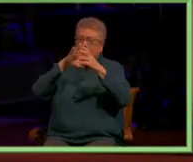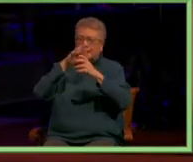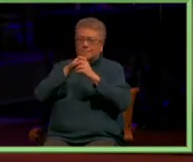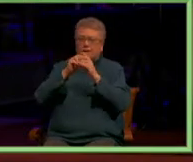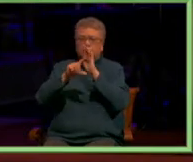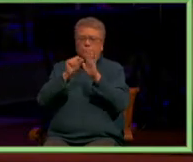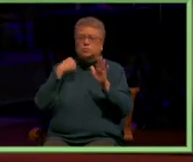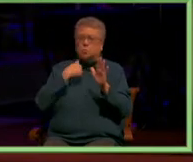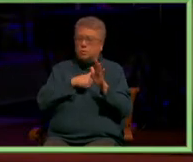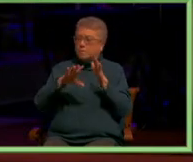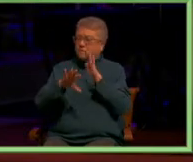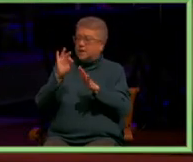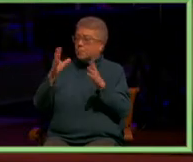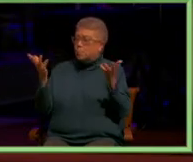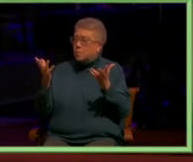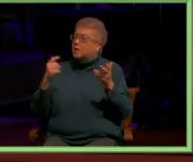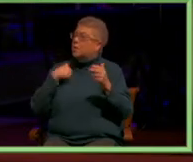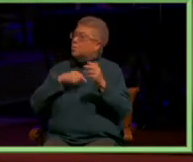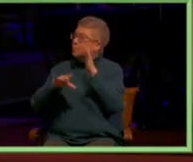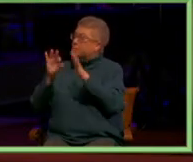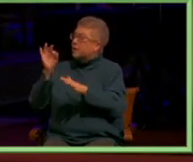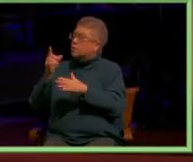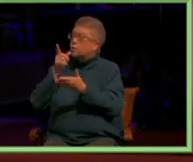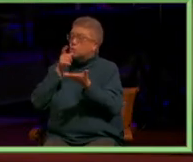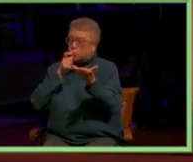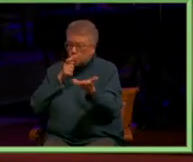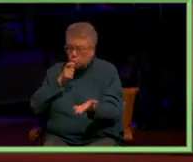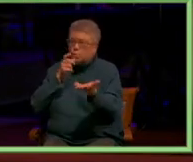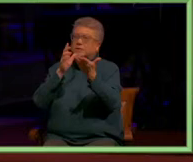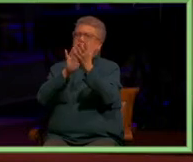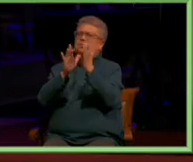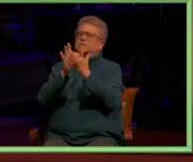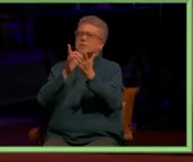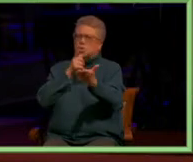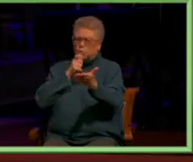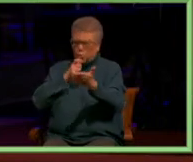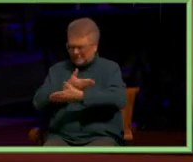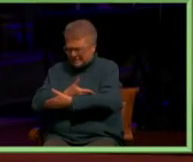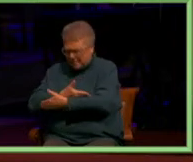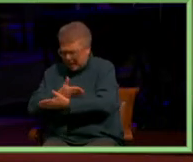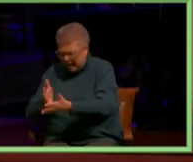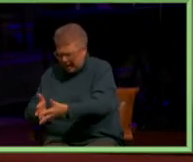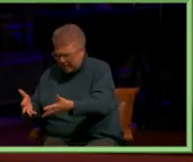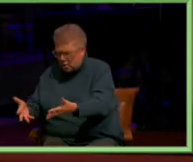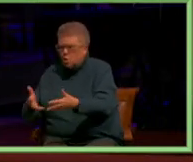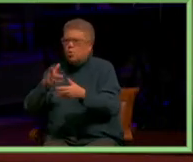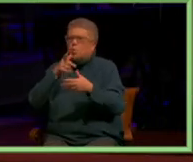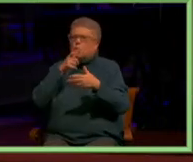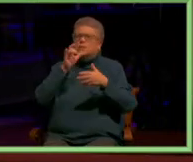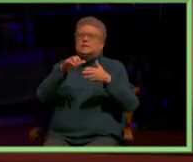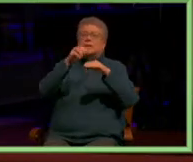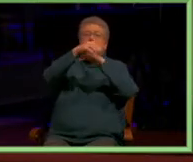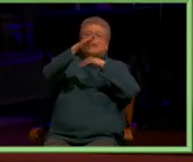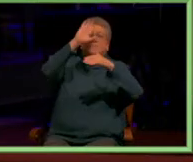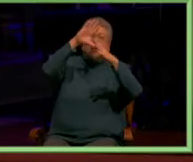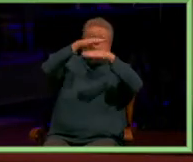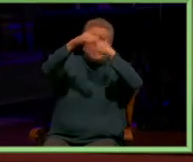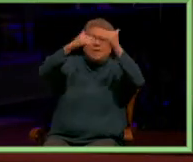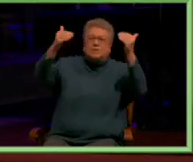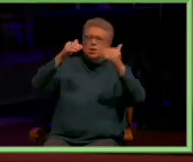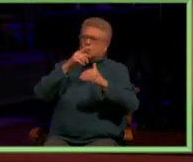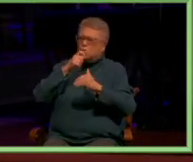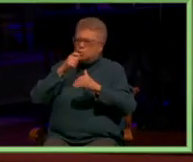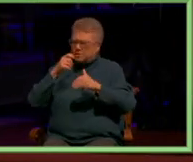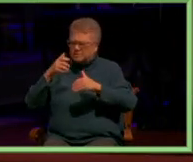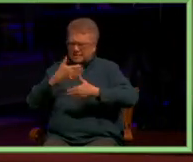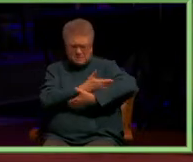what we will find. We will find who Jesus is. Who is this babe in a manger? Who is this one sent from heaven? Who is this child that